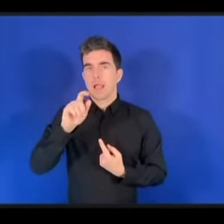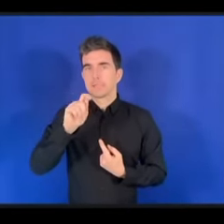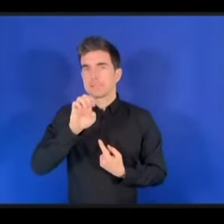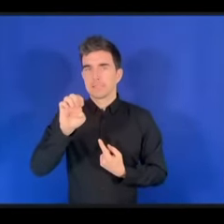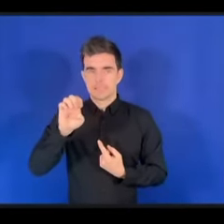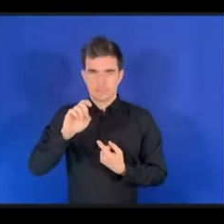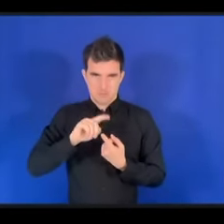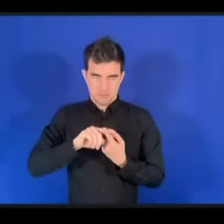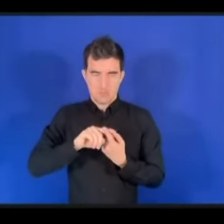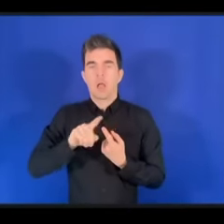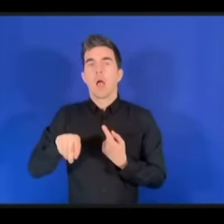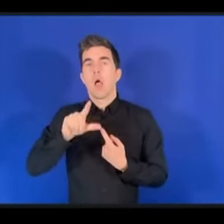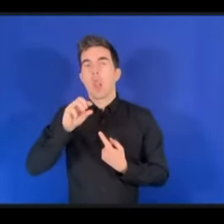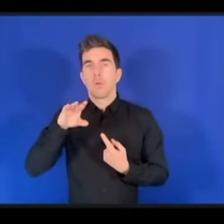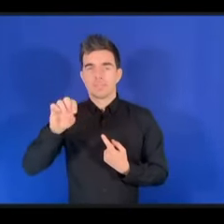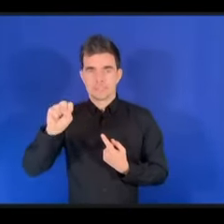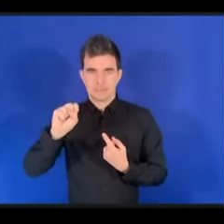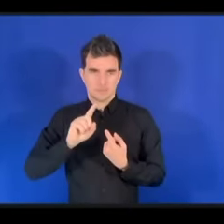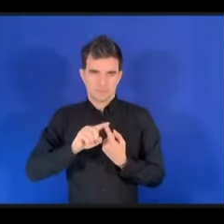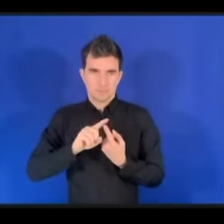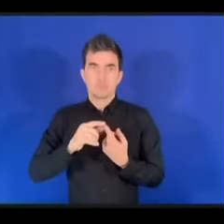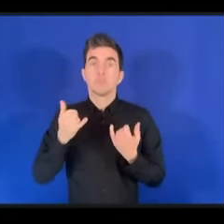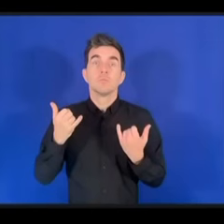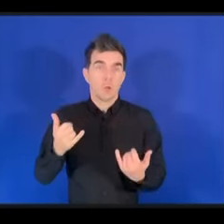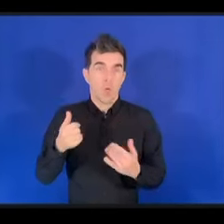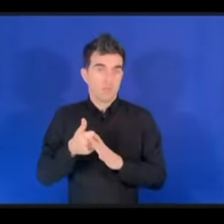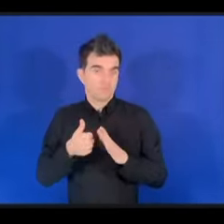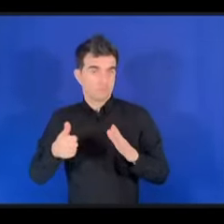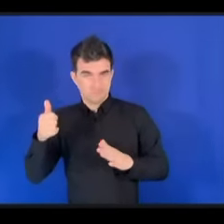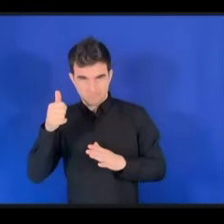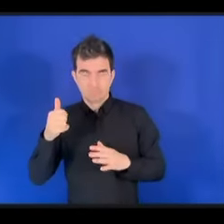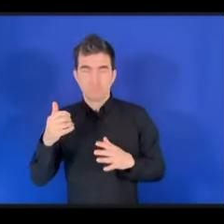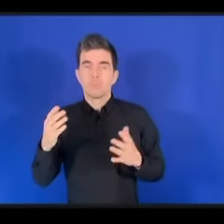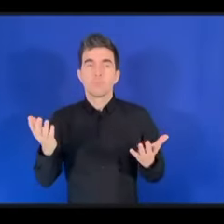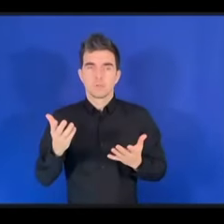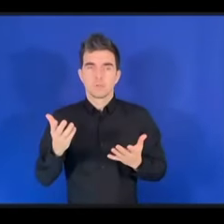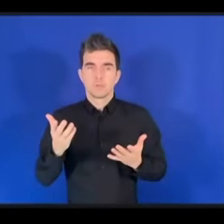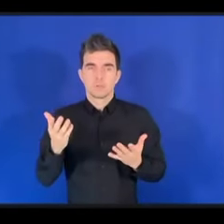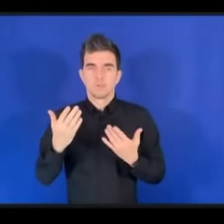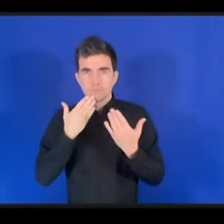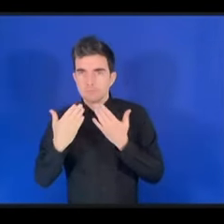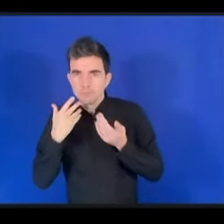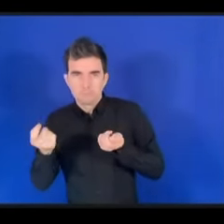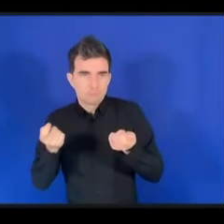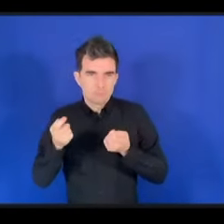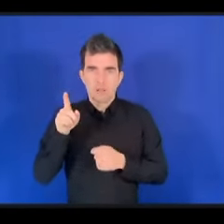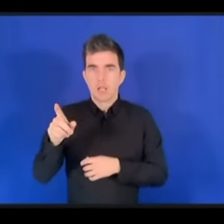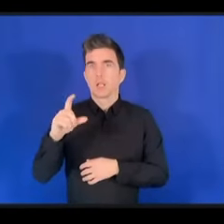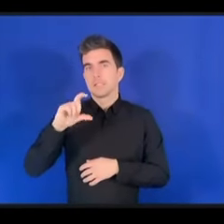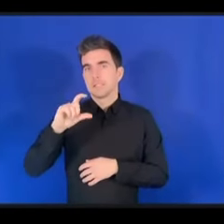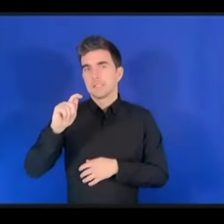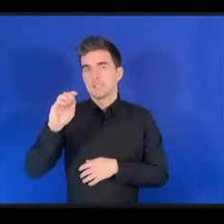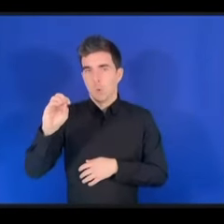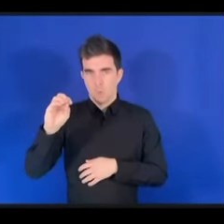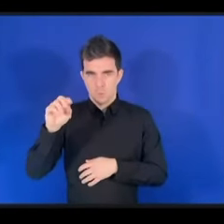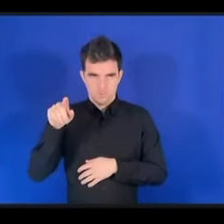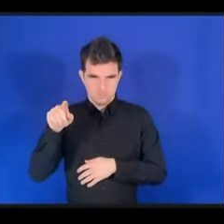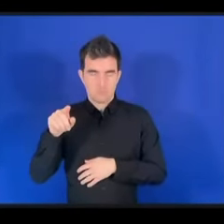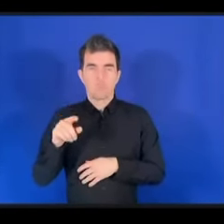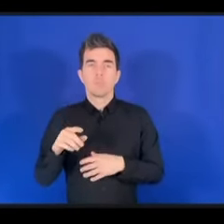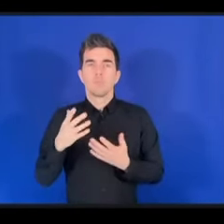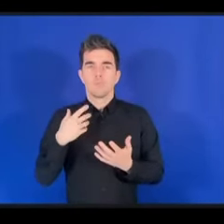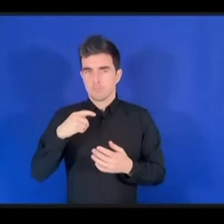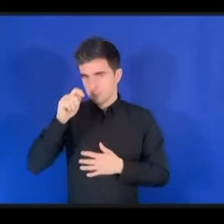pioneering spirit as the first female Secretary General of the CTU, a feat she has gone on to achieve for the CTO as